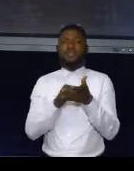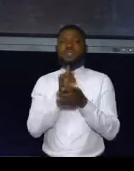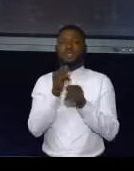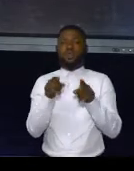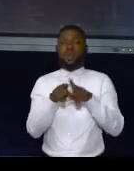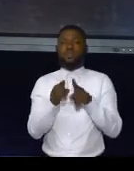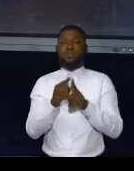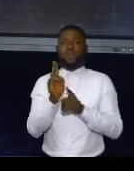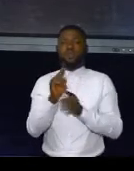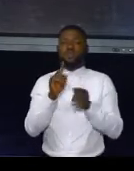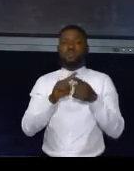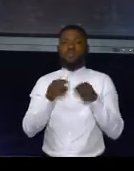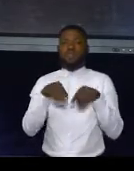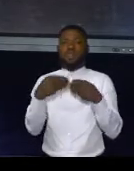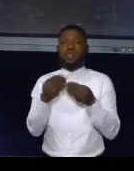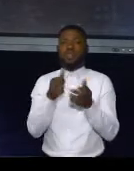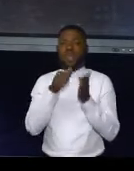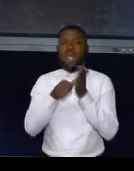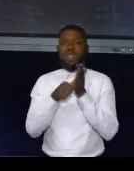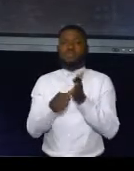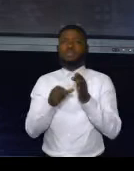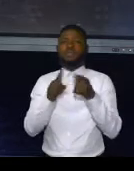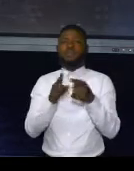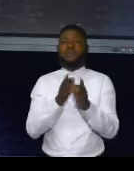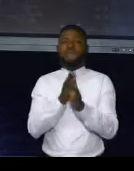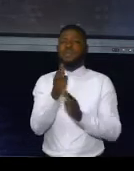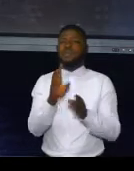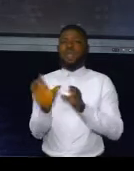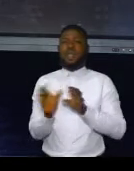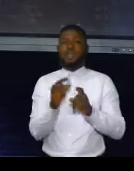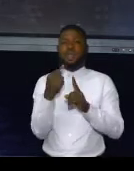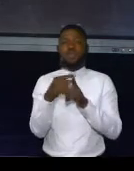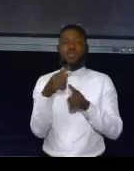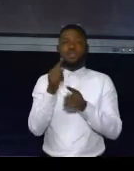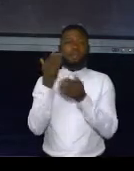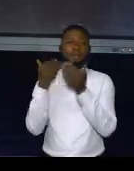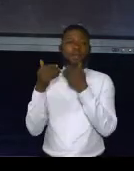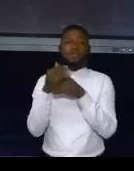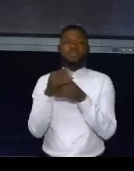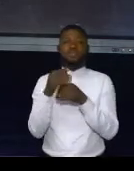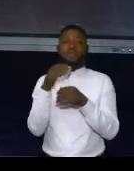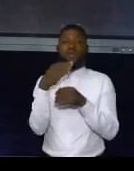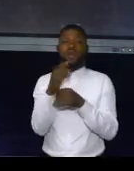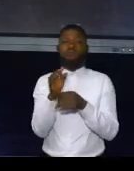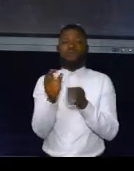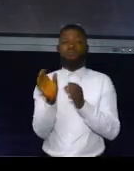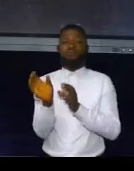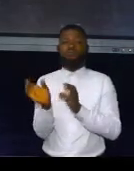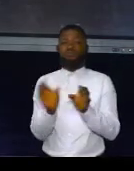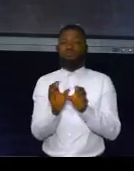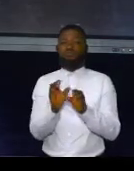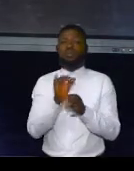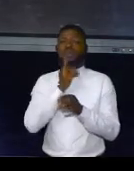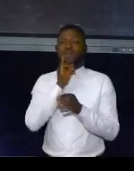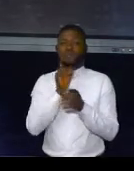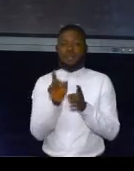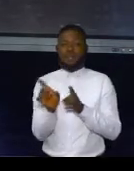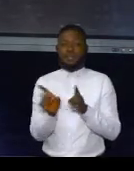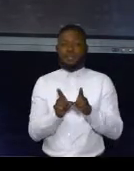sentences. It is also used to give emphasis to main verbs. The past tense of do is